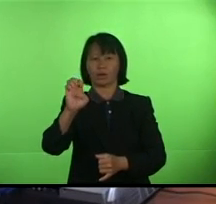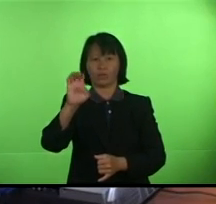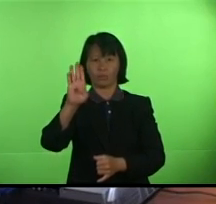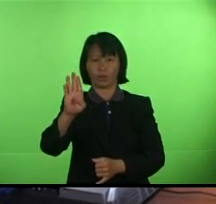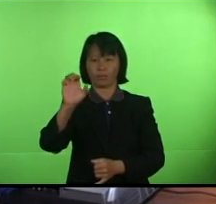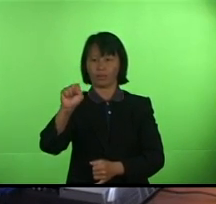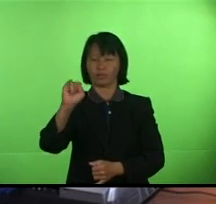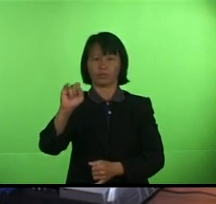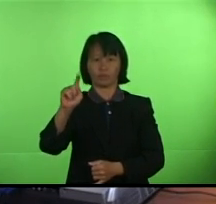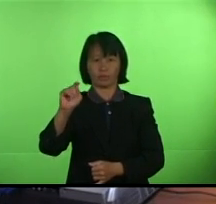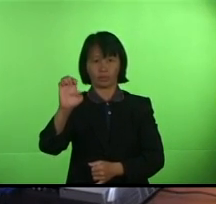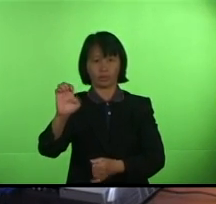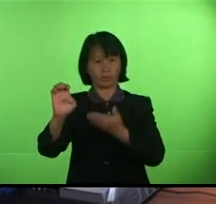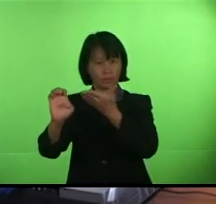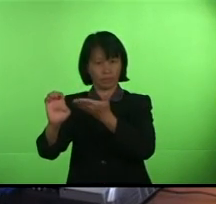Okay.